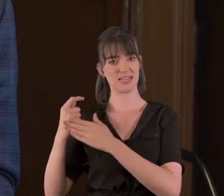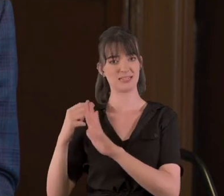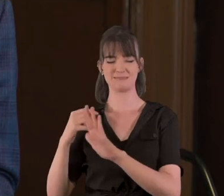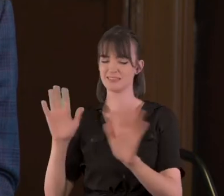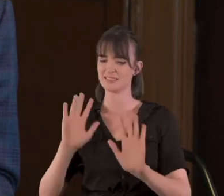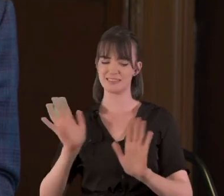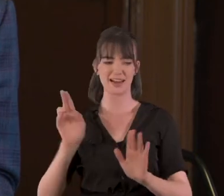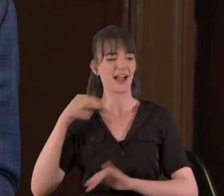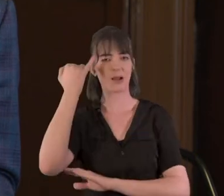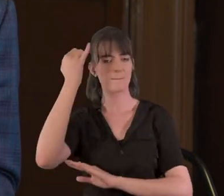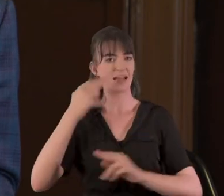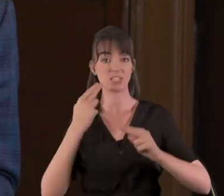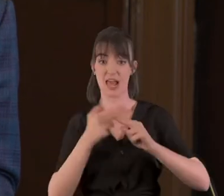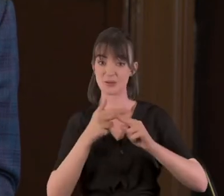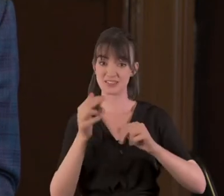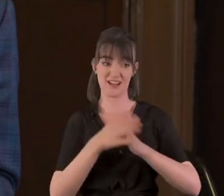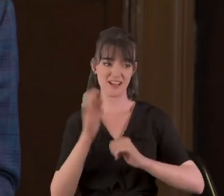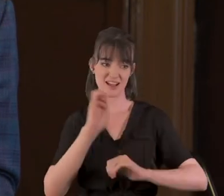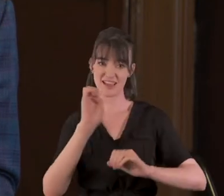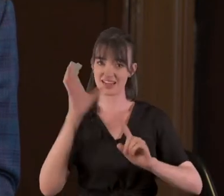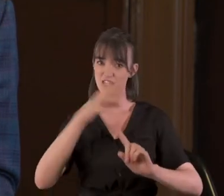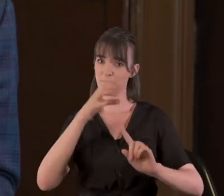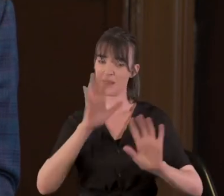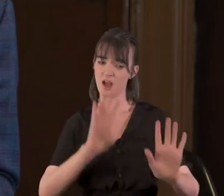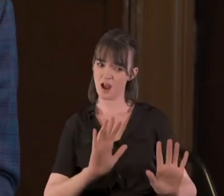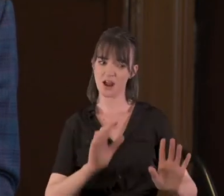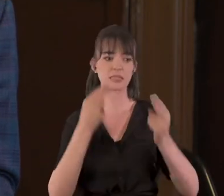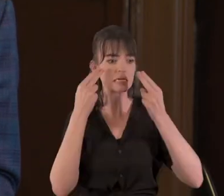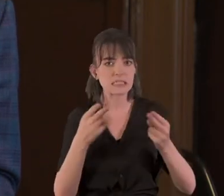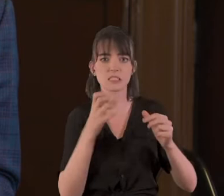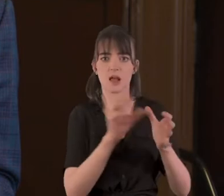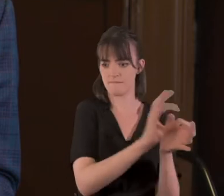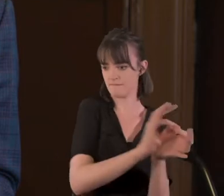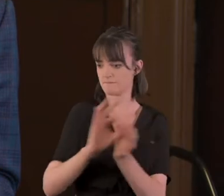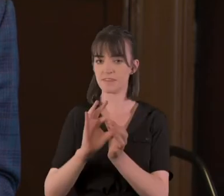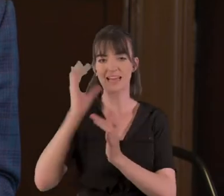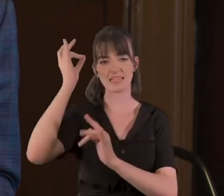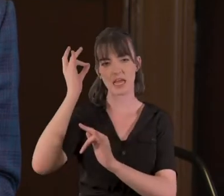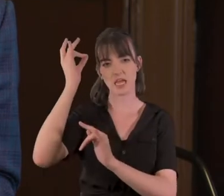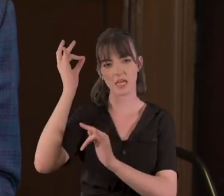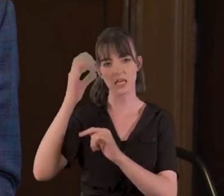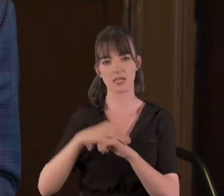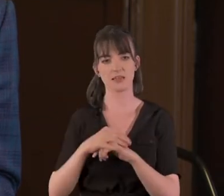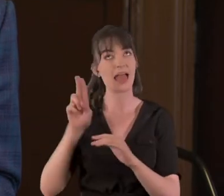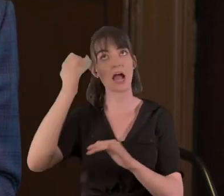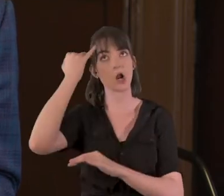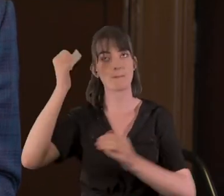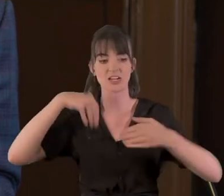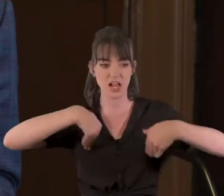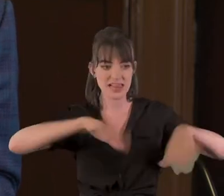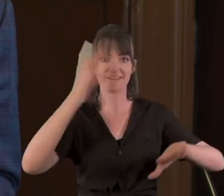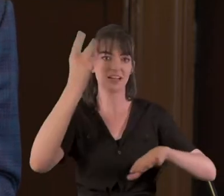outside the British Empire, that there shouldn't be an oath of loyalty to the king. I think